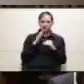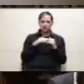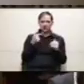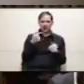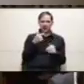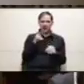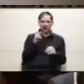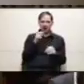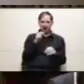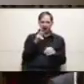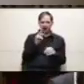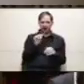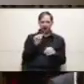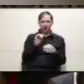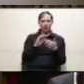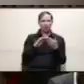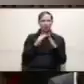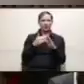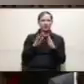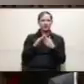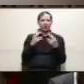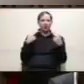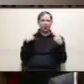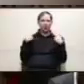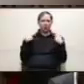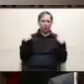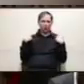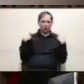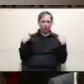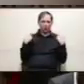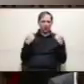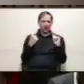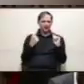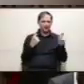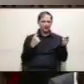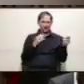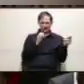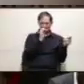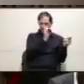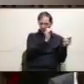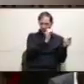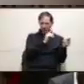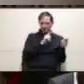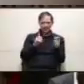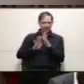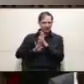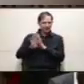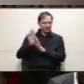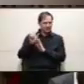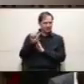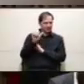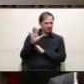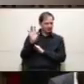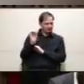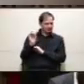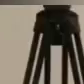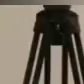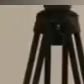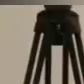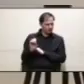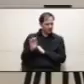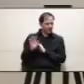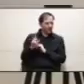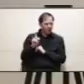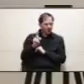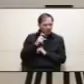hall, the expenditure is at 0, but the construction progress is at 65%. What are they using to